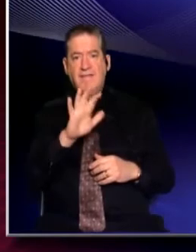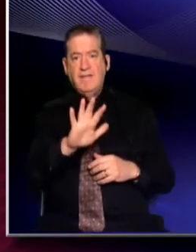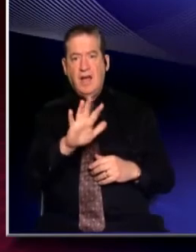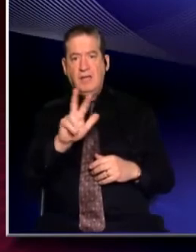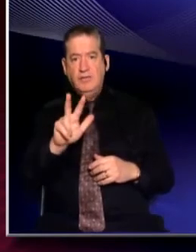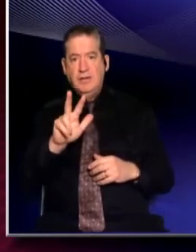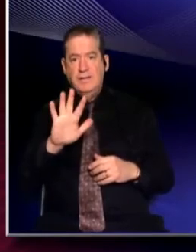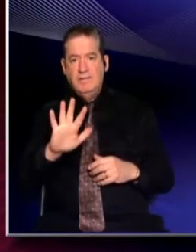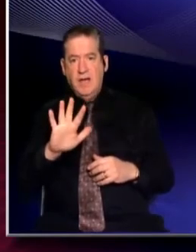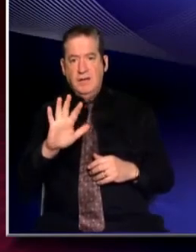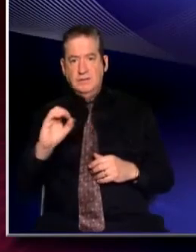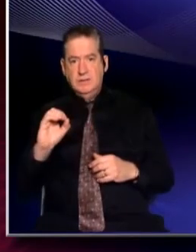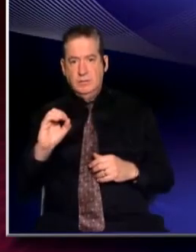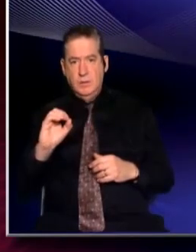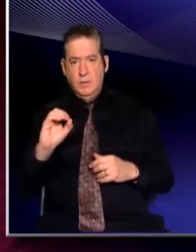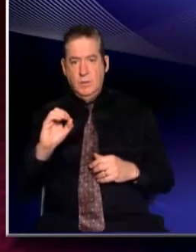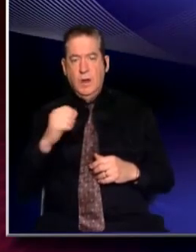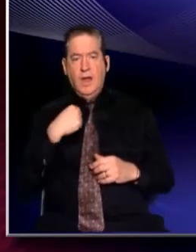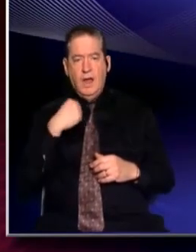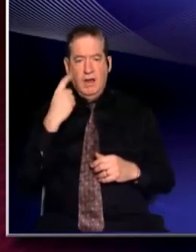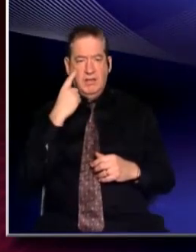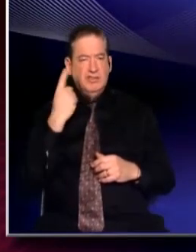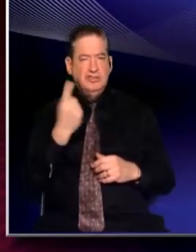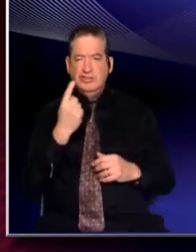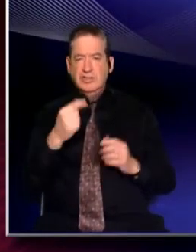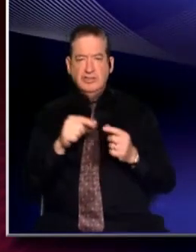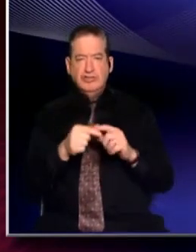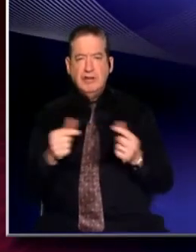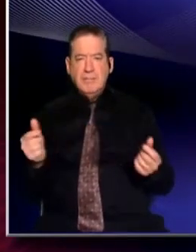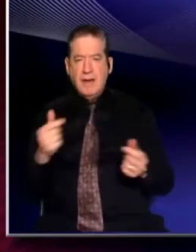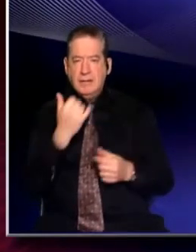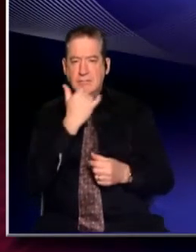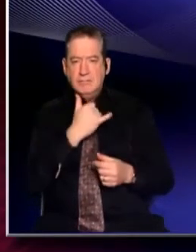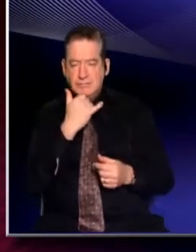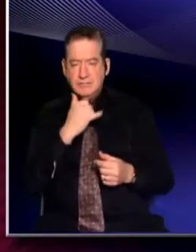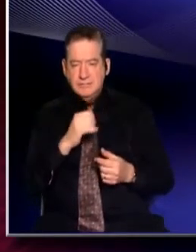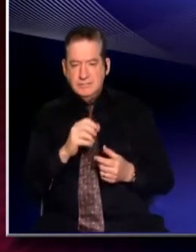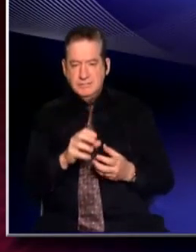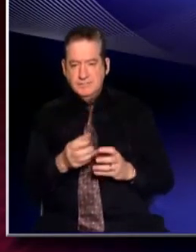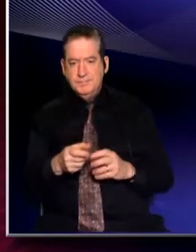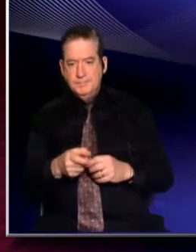J5350, I think there's just a grammatical error